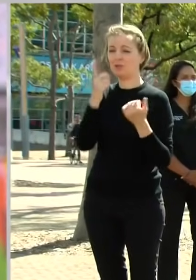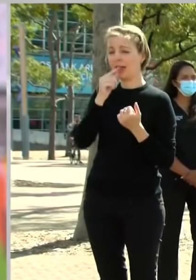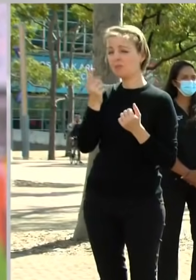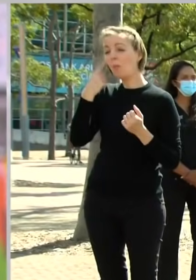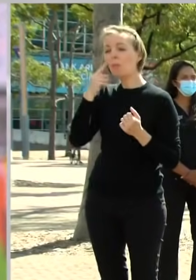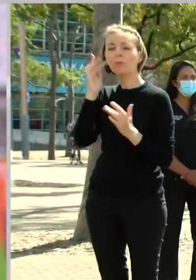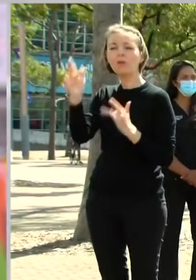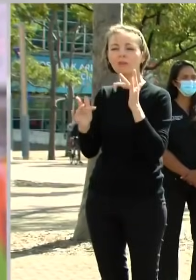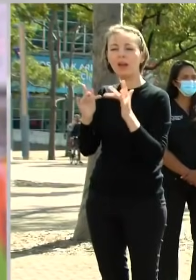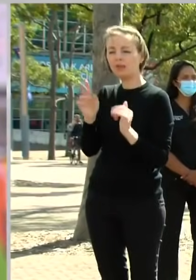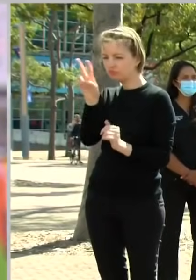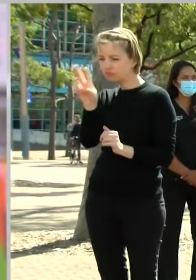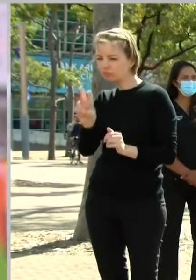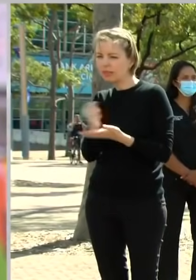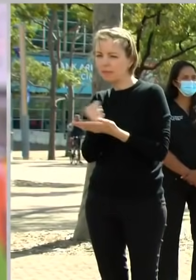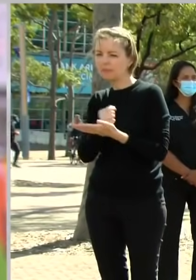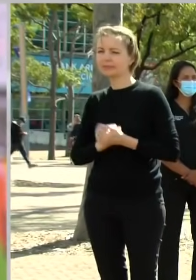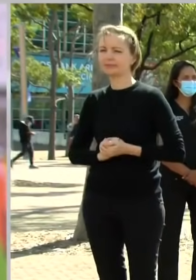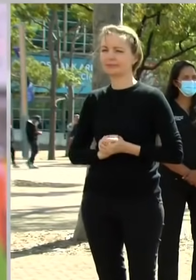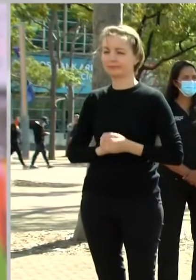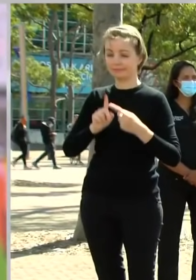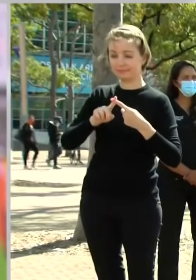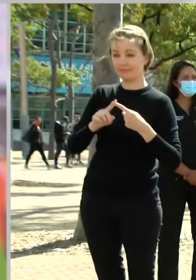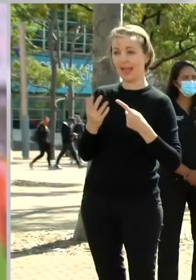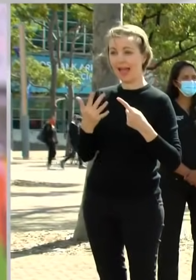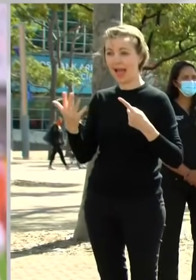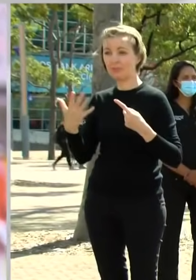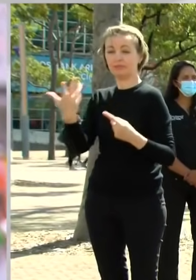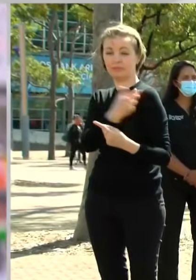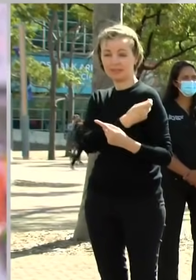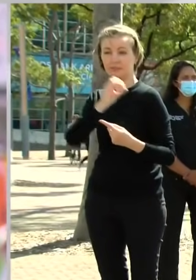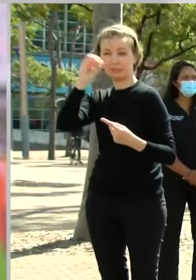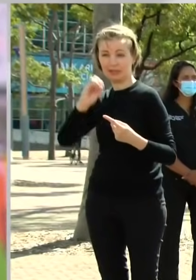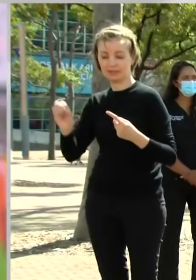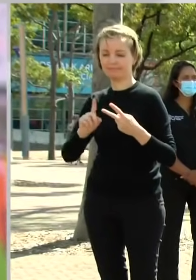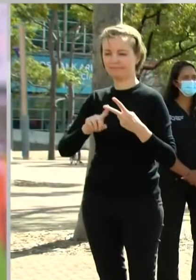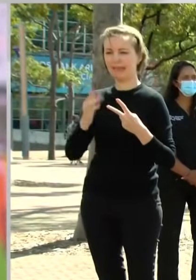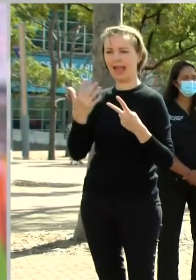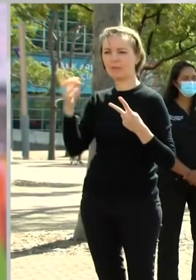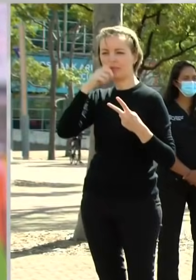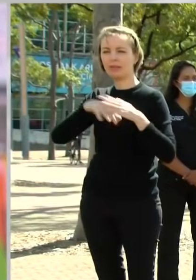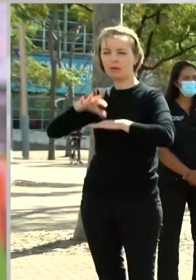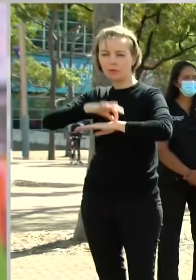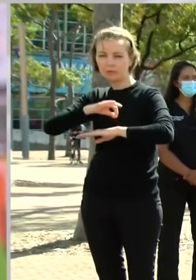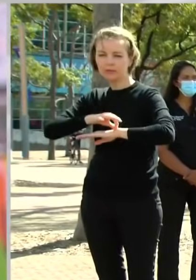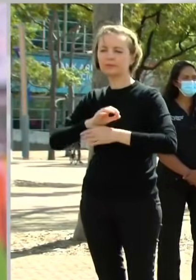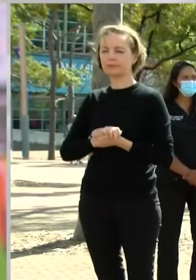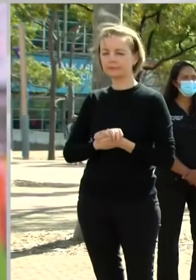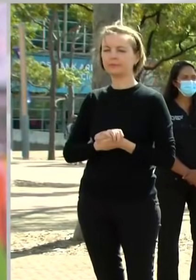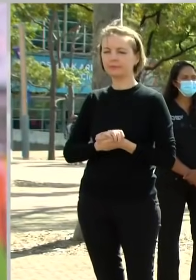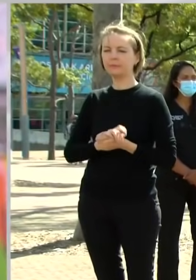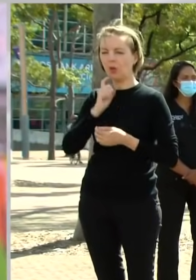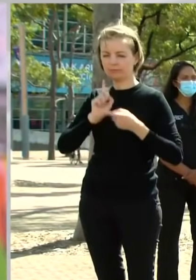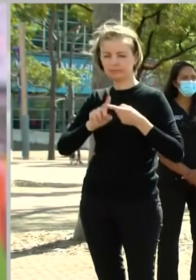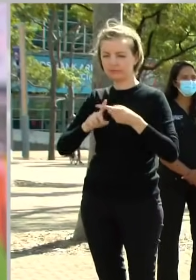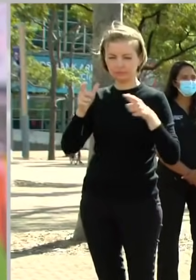again, the two most important numbers are the vaccination rate and the hospitalisation rate, how many people we can keep out of hospital, and we will continue to